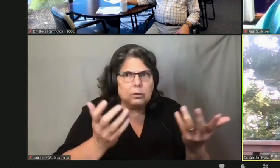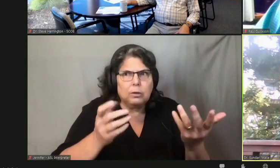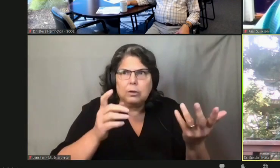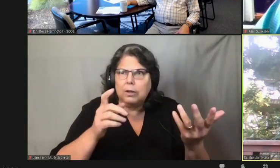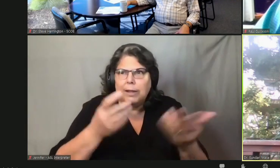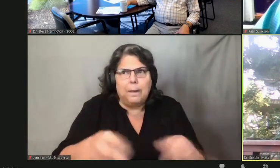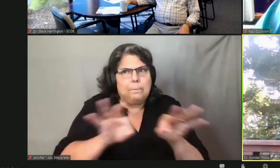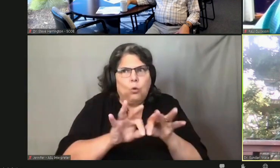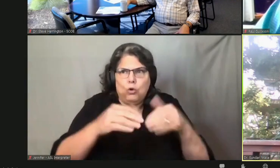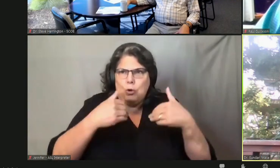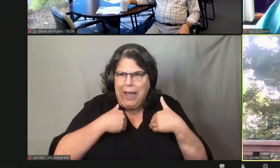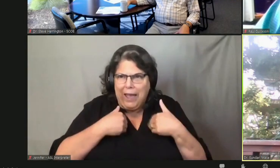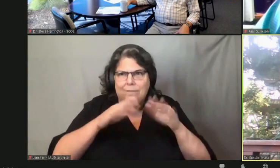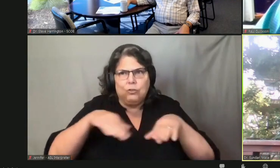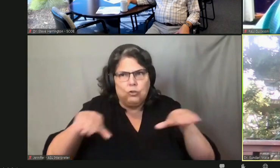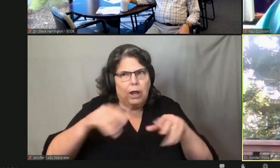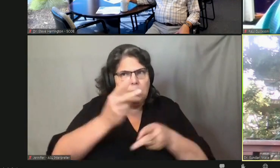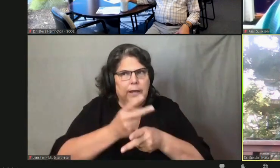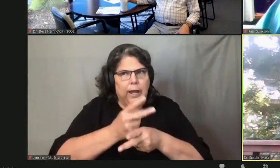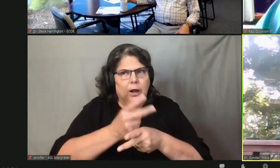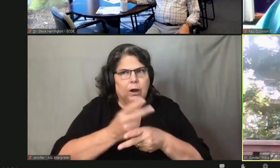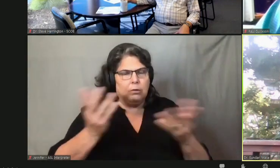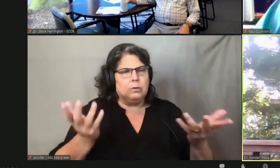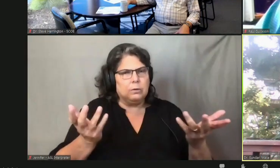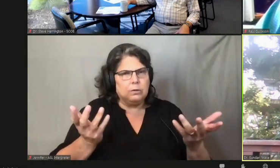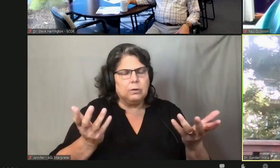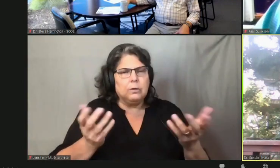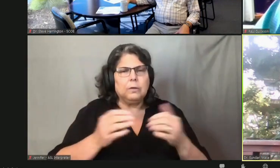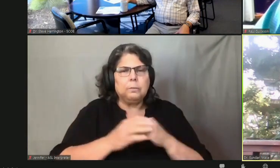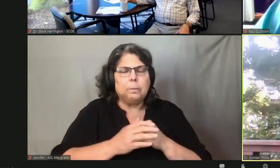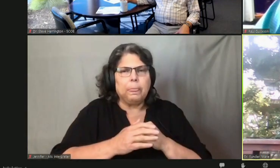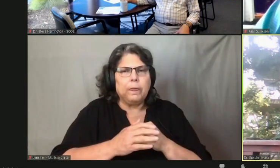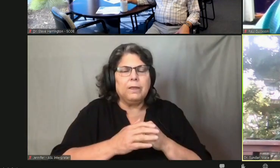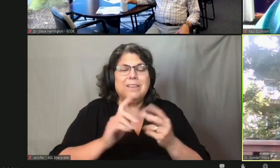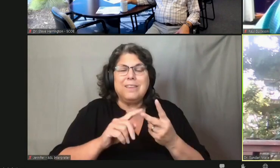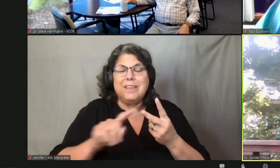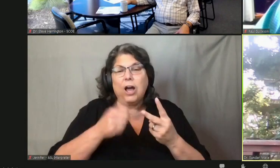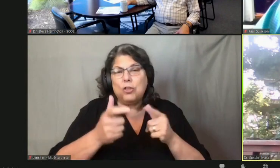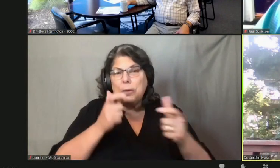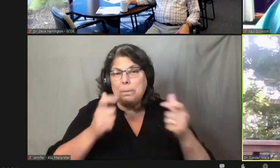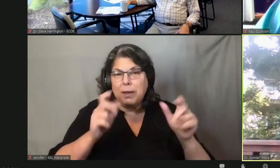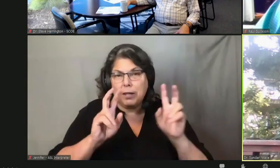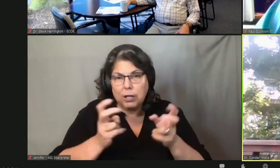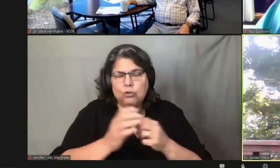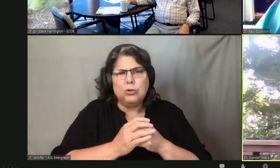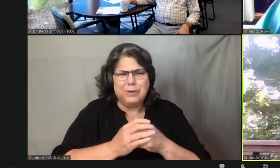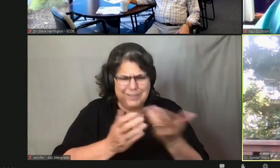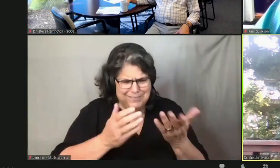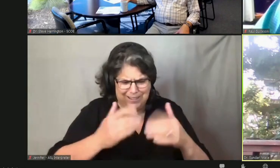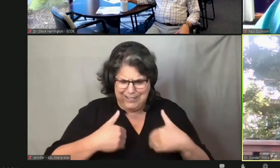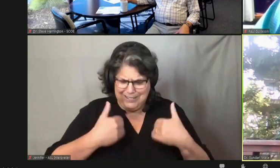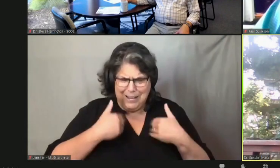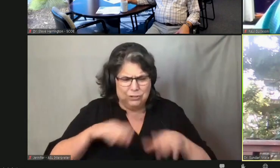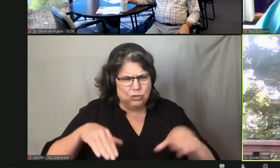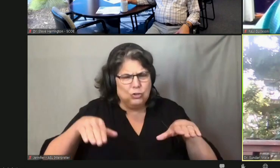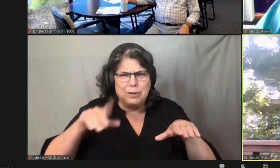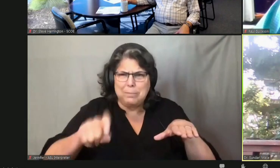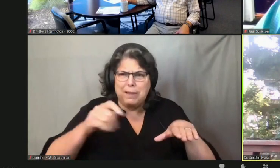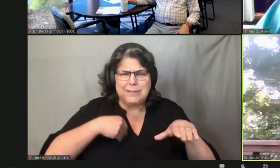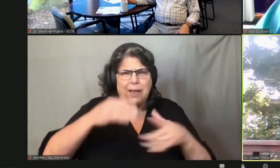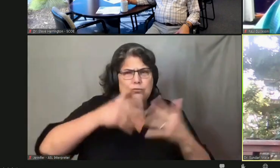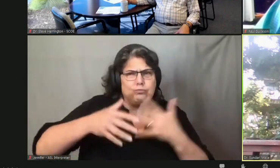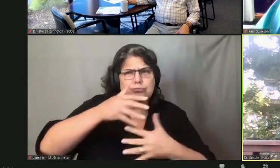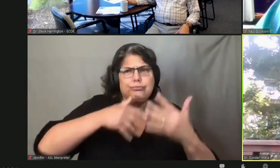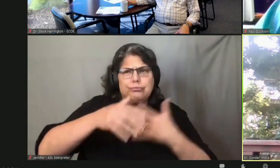childcare. And I think the other big issue is socialization of young children outside of the